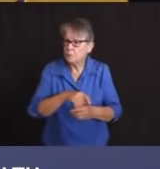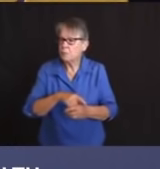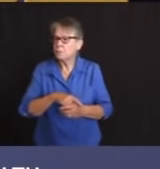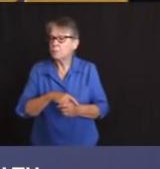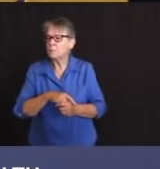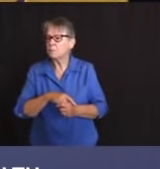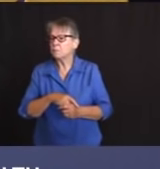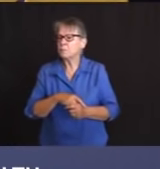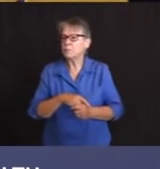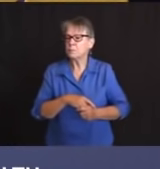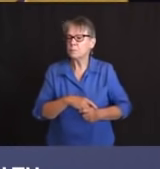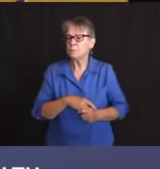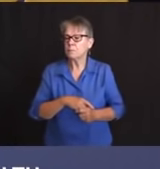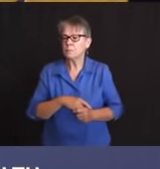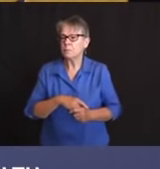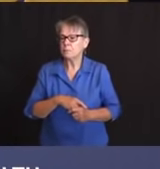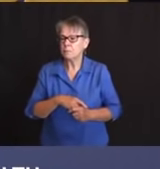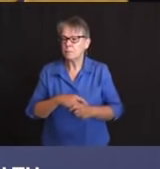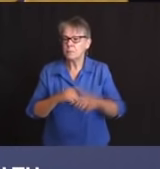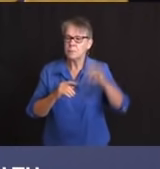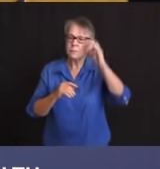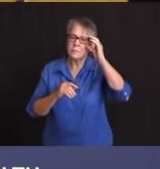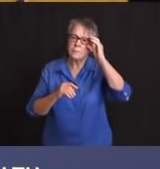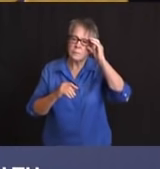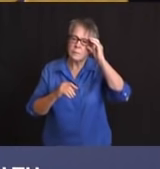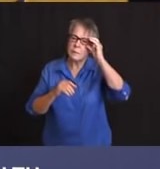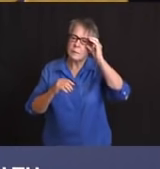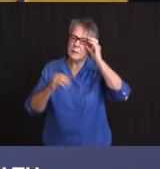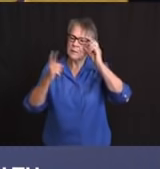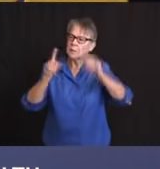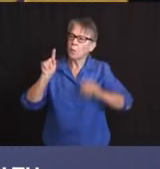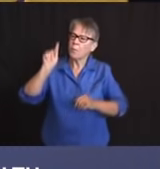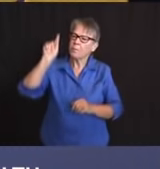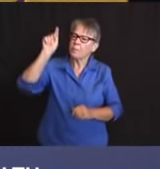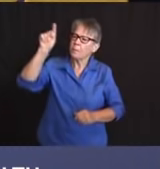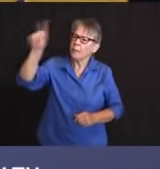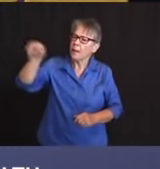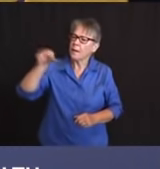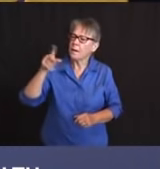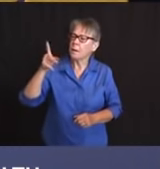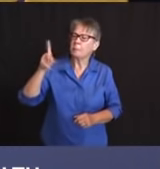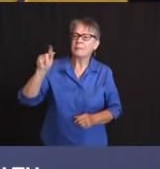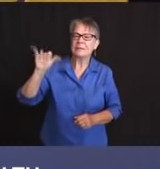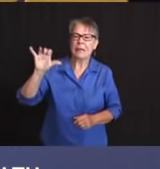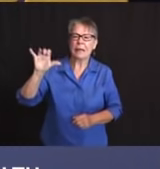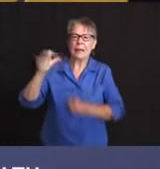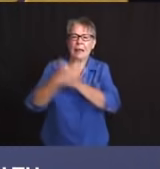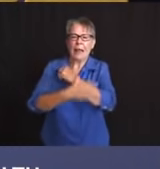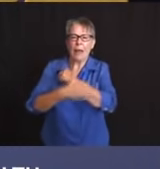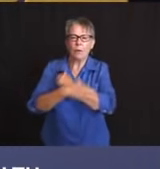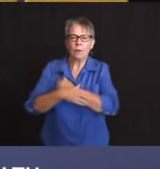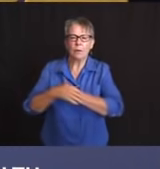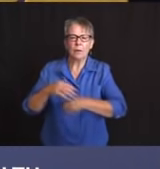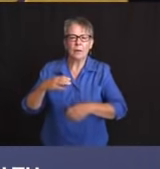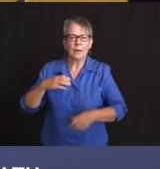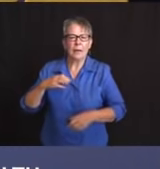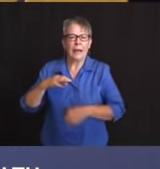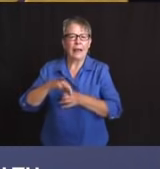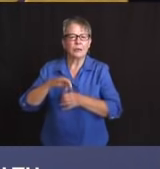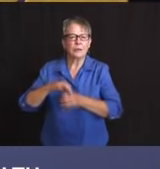state Democratic chair, how can he walk out of a county elections board meeting 10 days out from the election